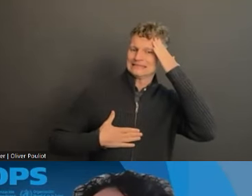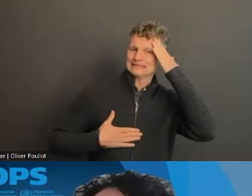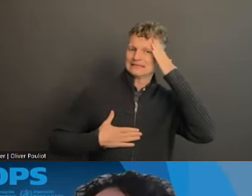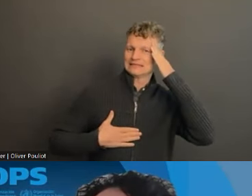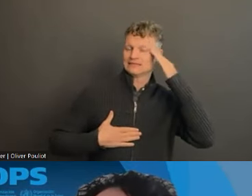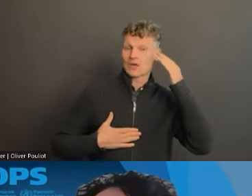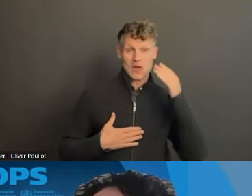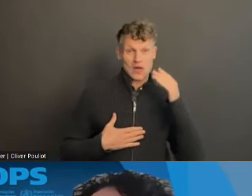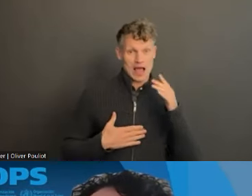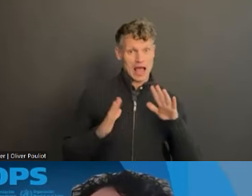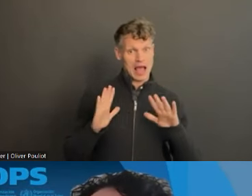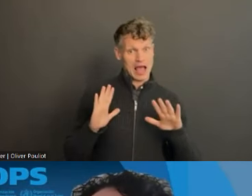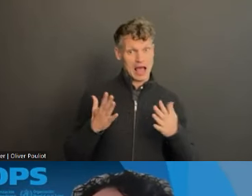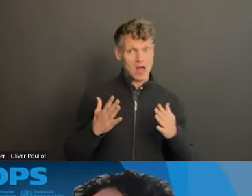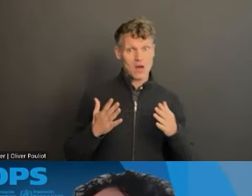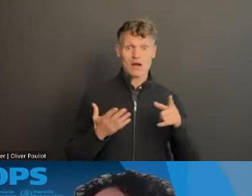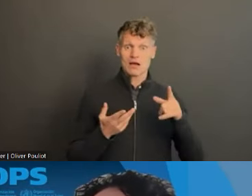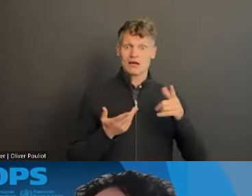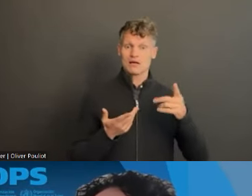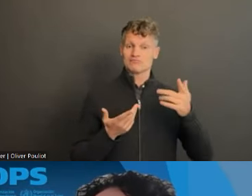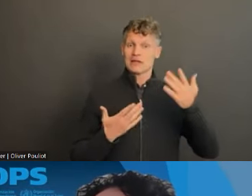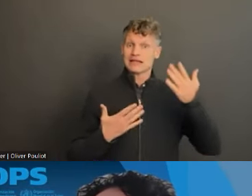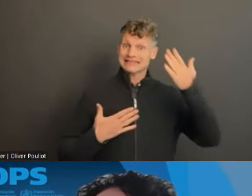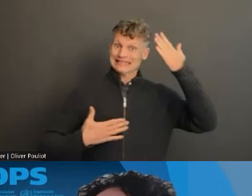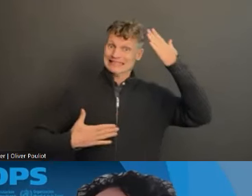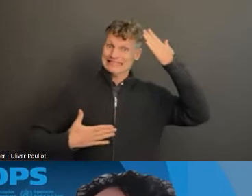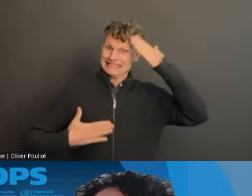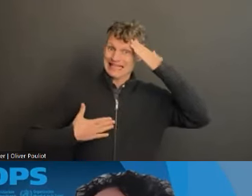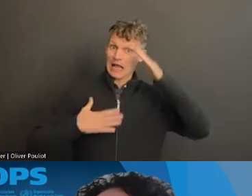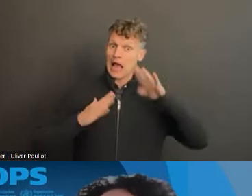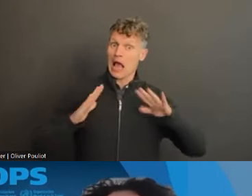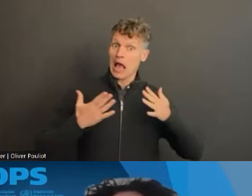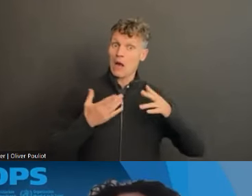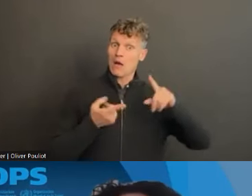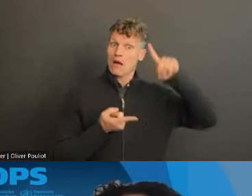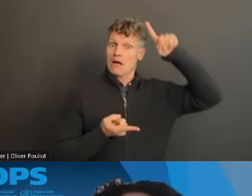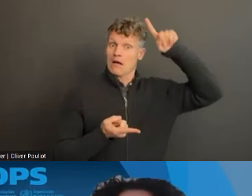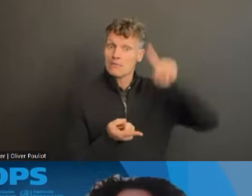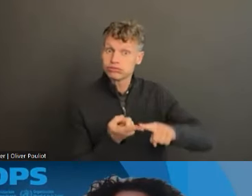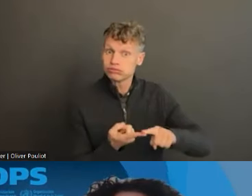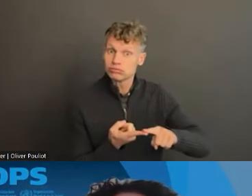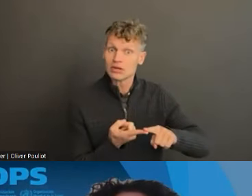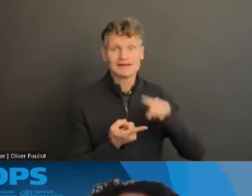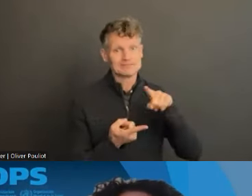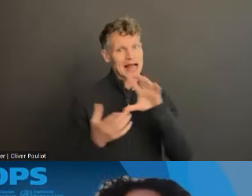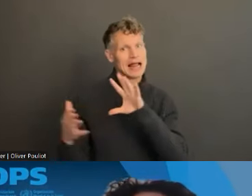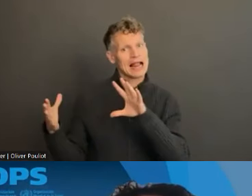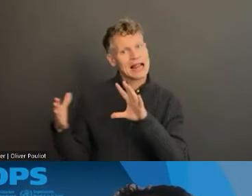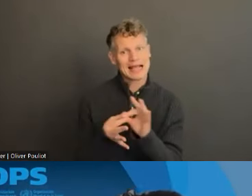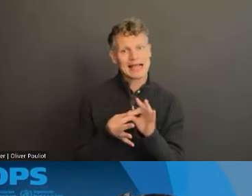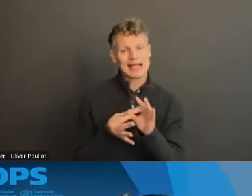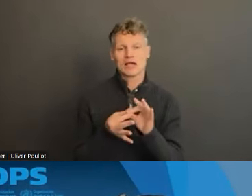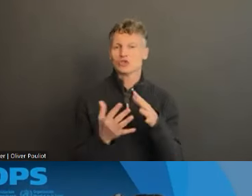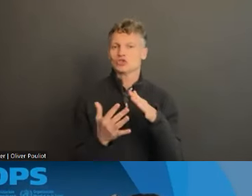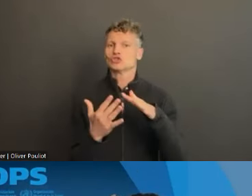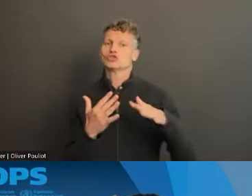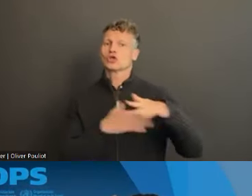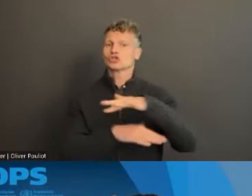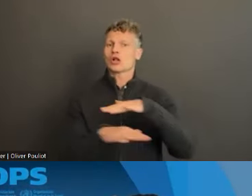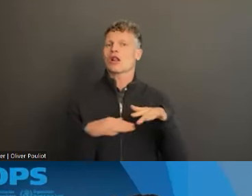determination of the diseases based on social determinants. So the national plan in Brazil for the elimination of diseases is the elimination